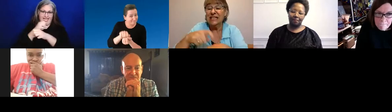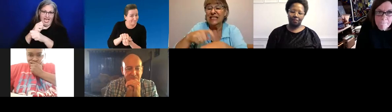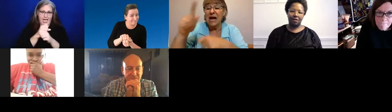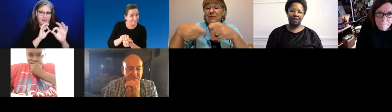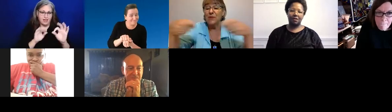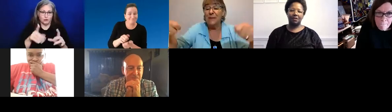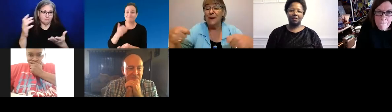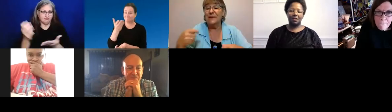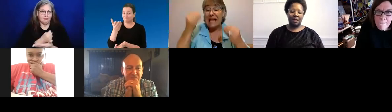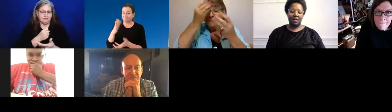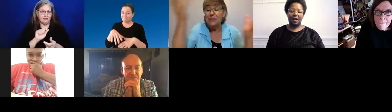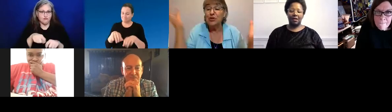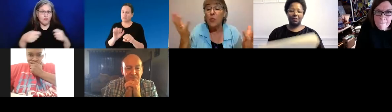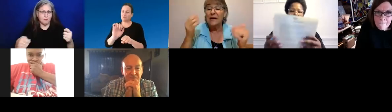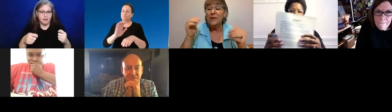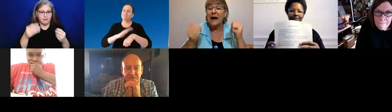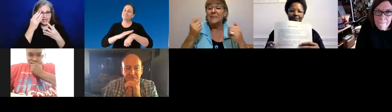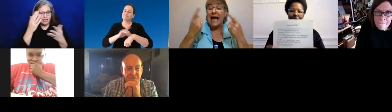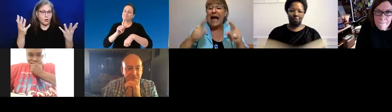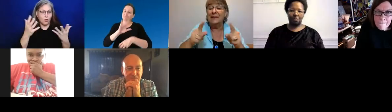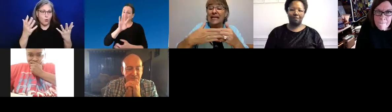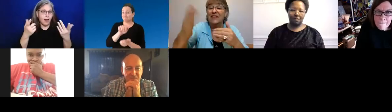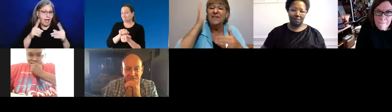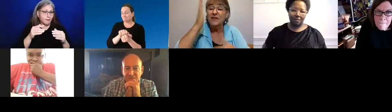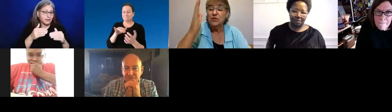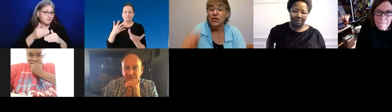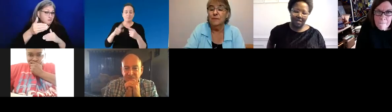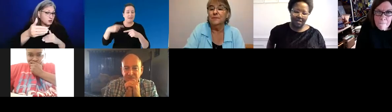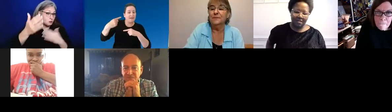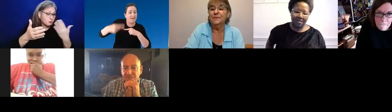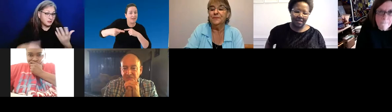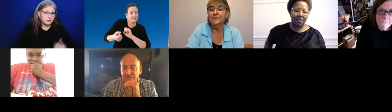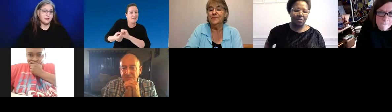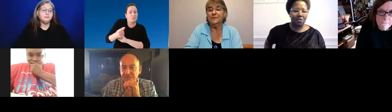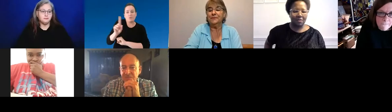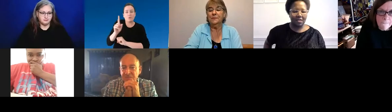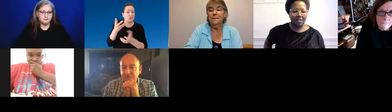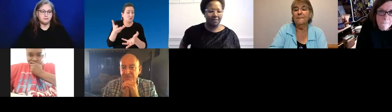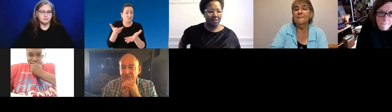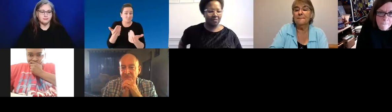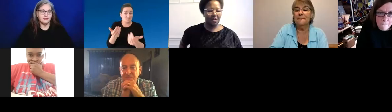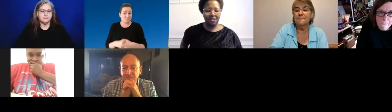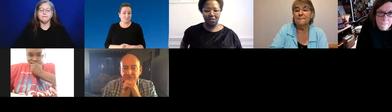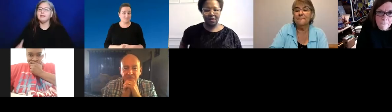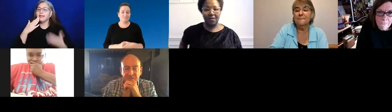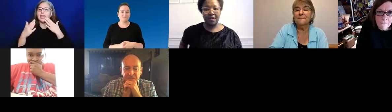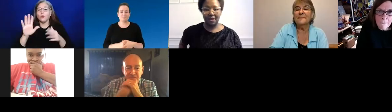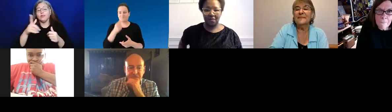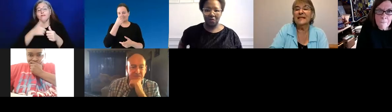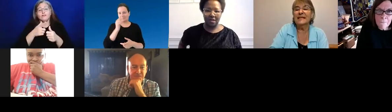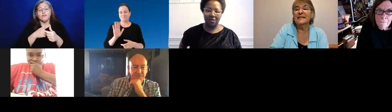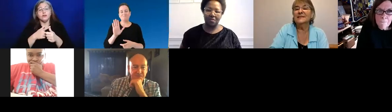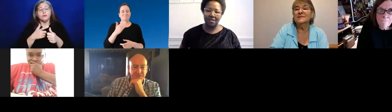you take the time to wrap up and let people know what might be happening in the future? Yes, thank you so much. First of all, I just want to